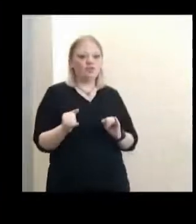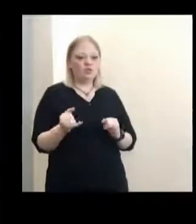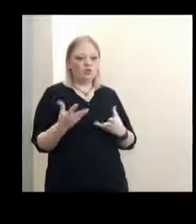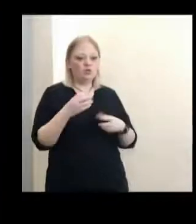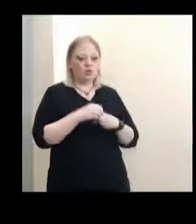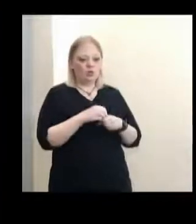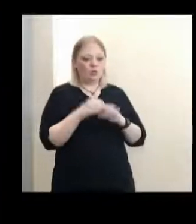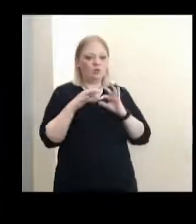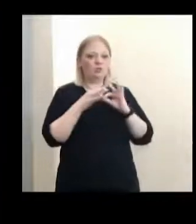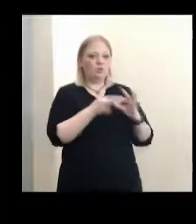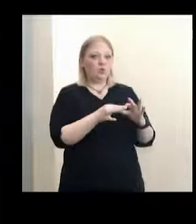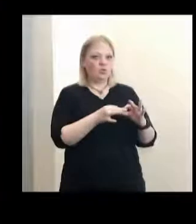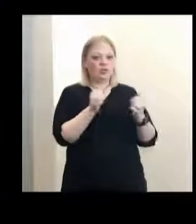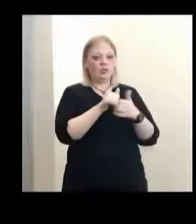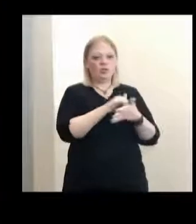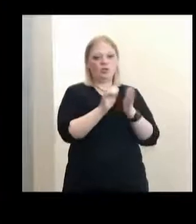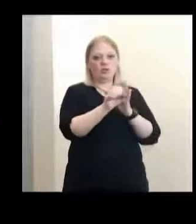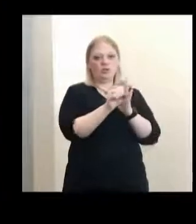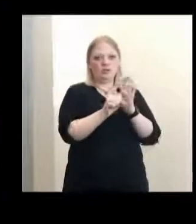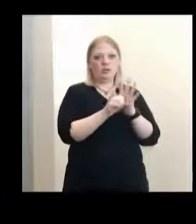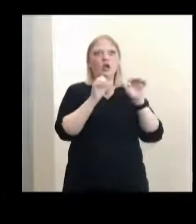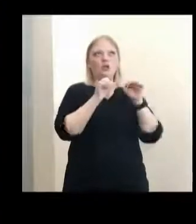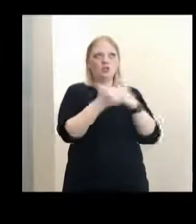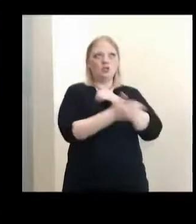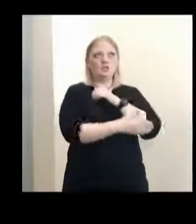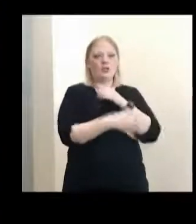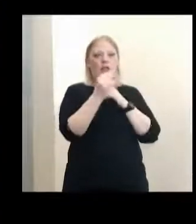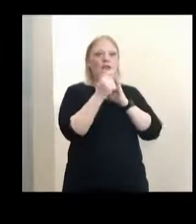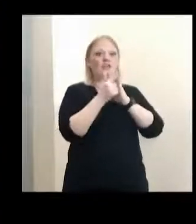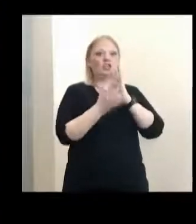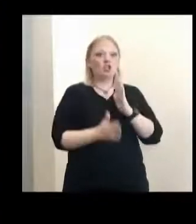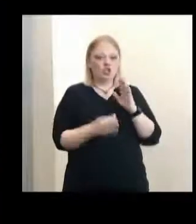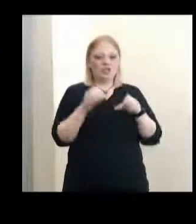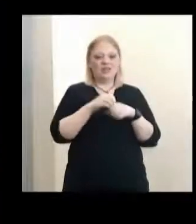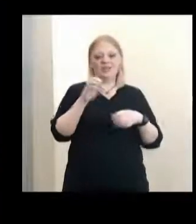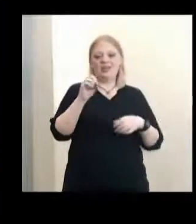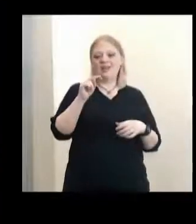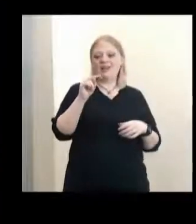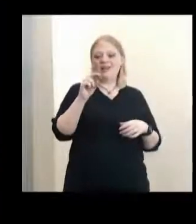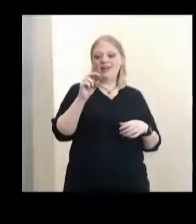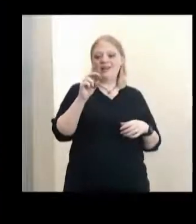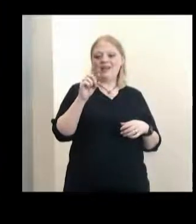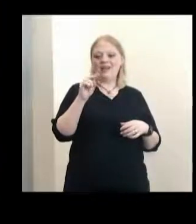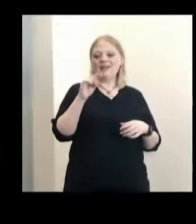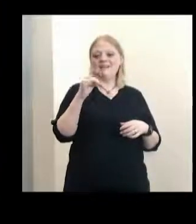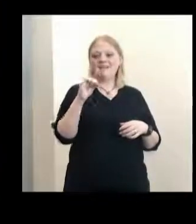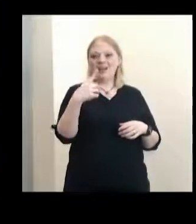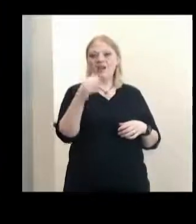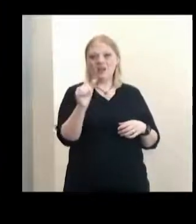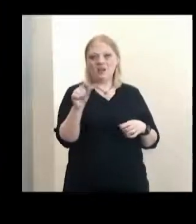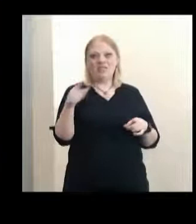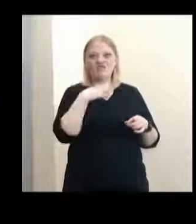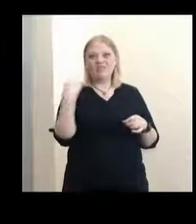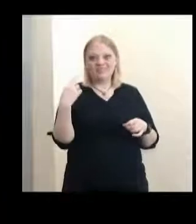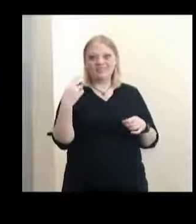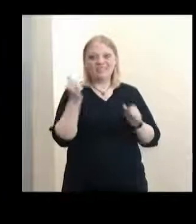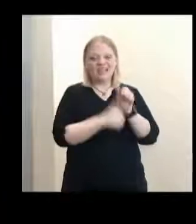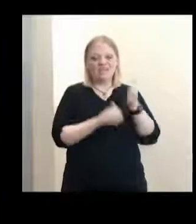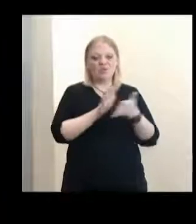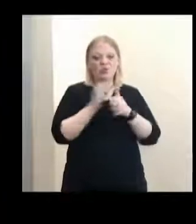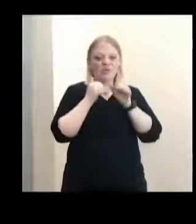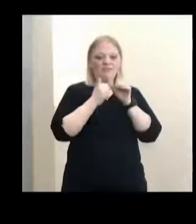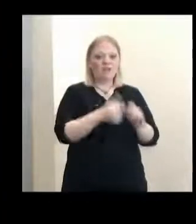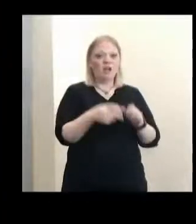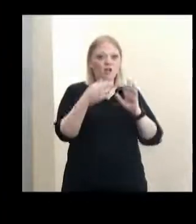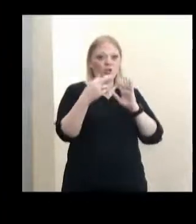with New York State Association of Counties and the attorney, that said Onondaga County is at risk. Every school district that follows the